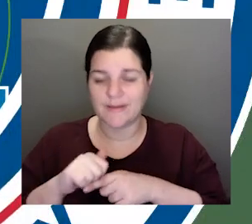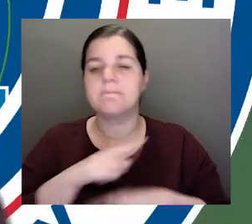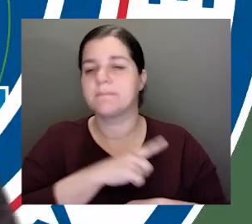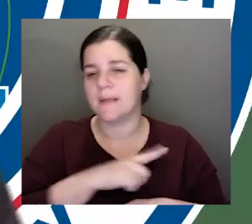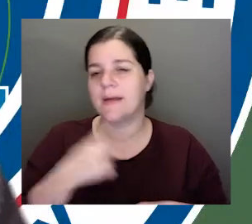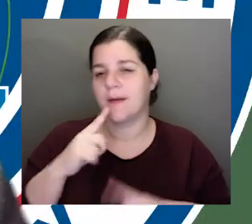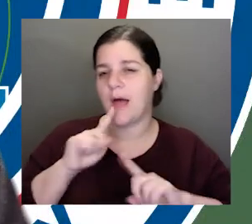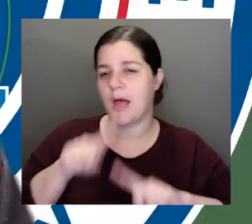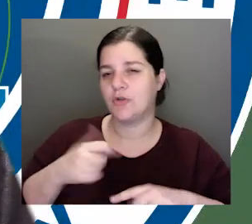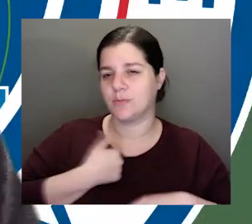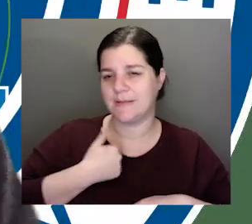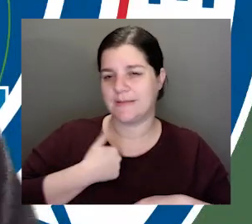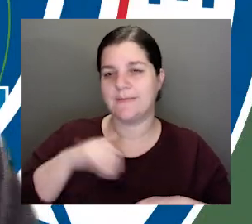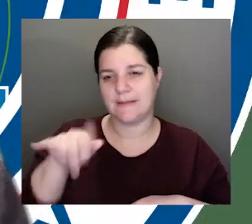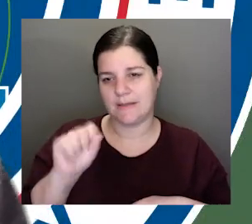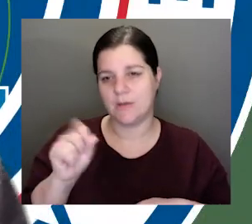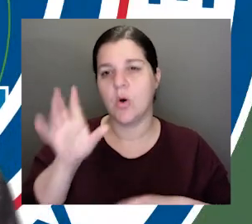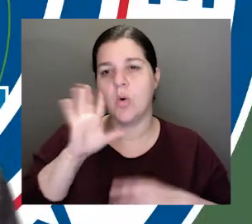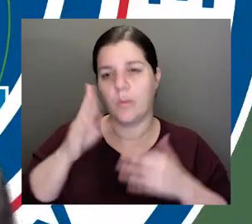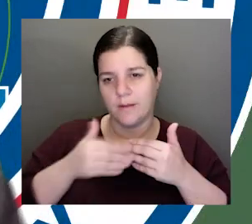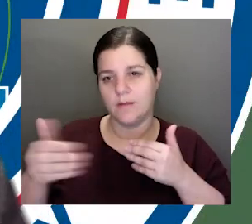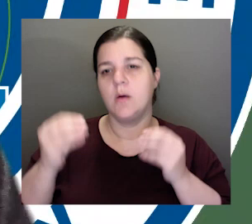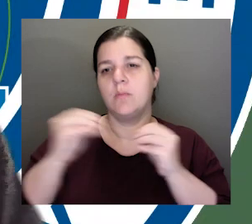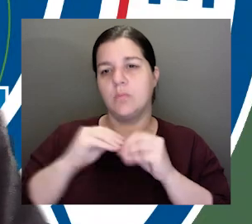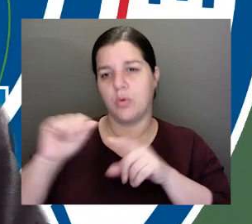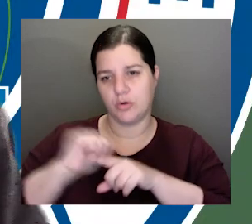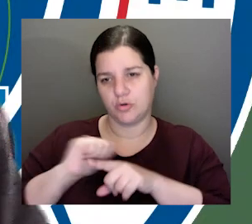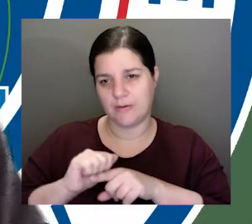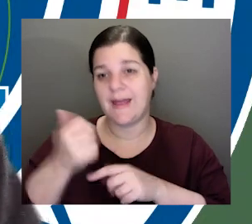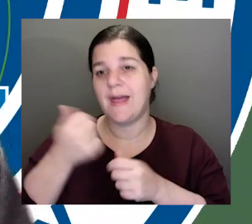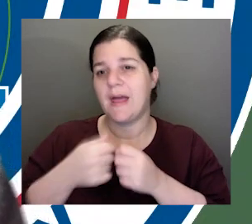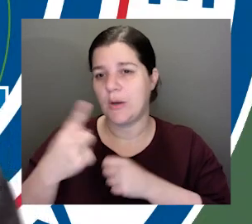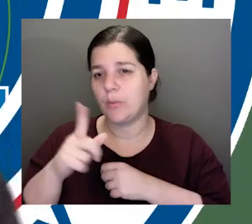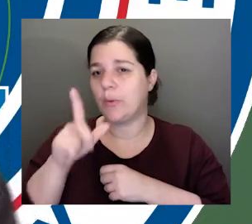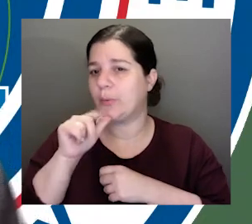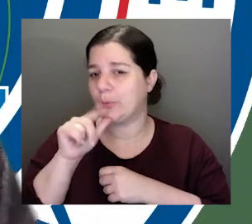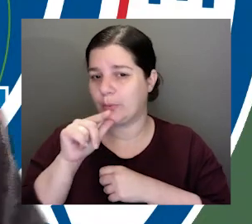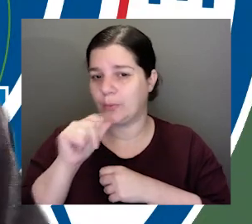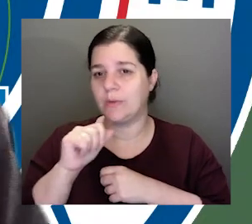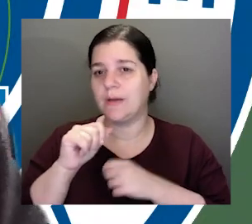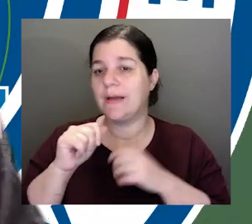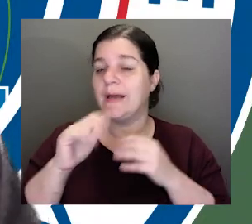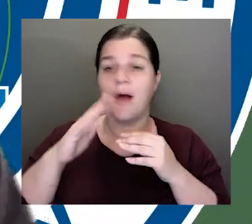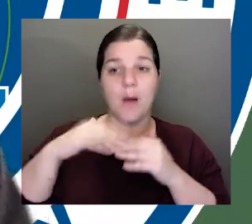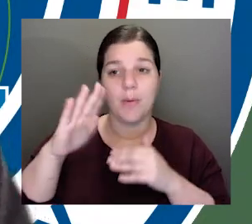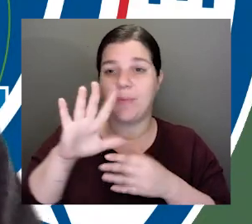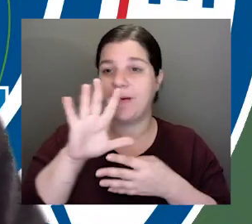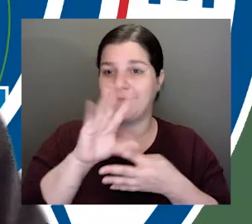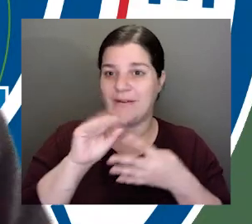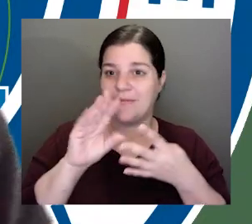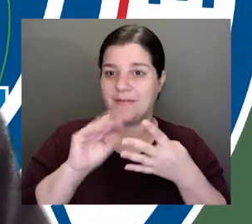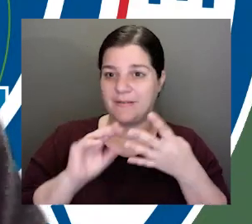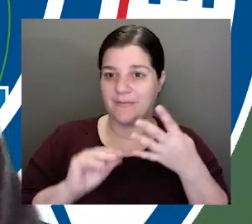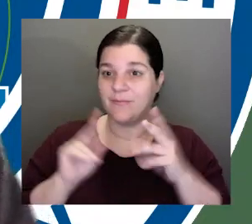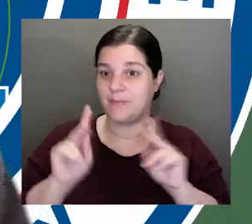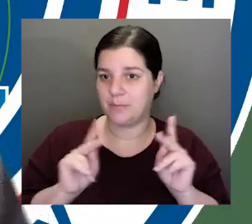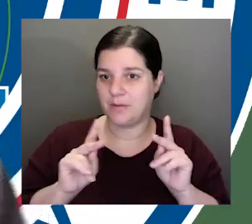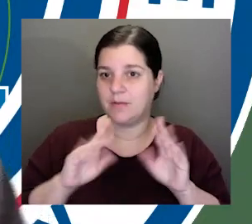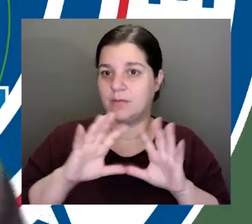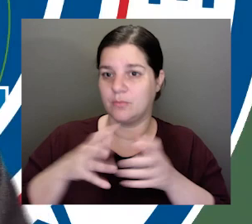be additional trainings provided to ensure that anyone that exceeds the current 50 cap limit will also have